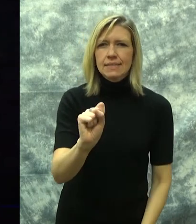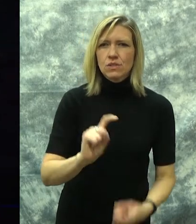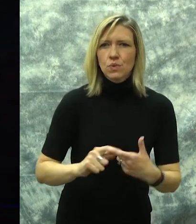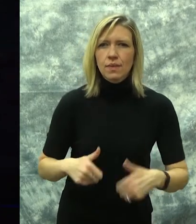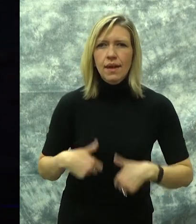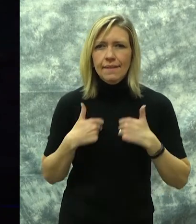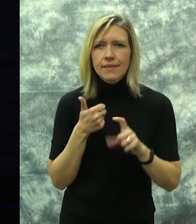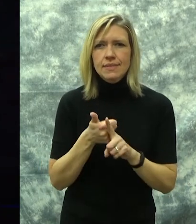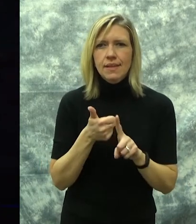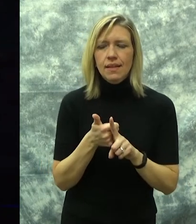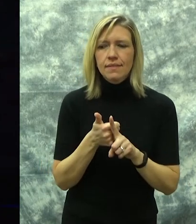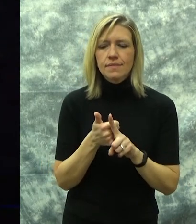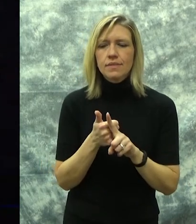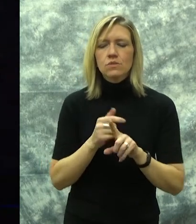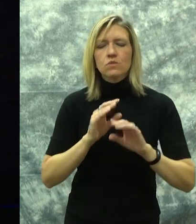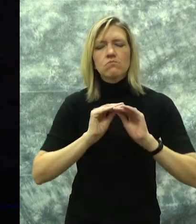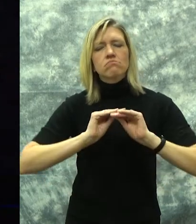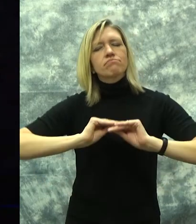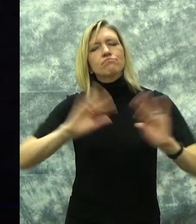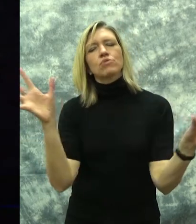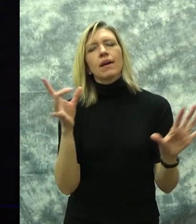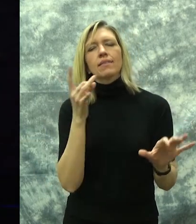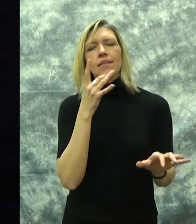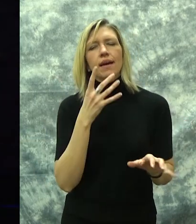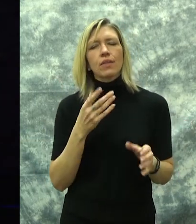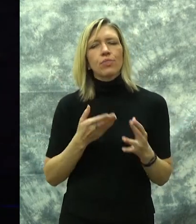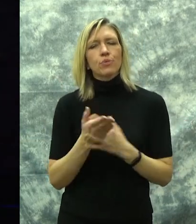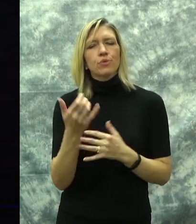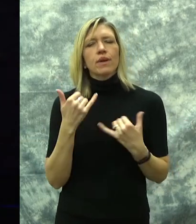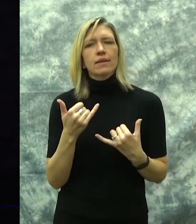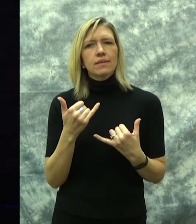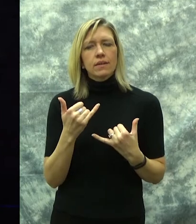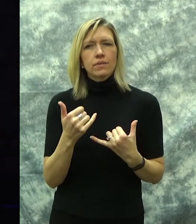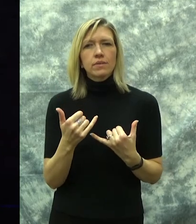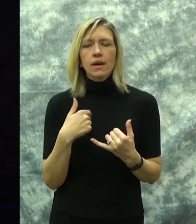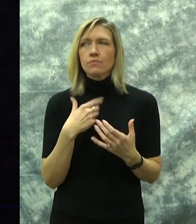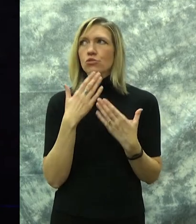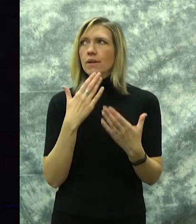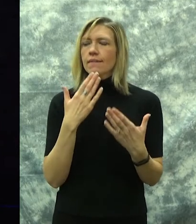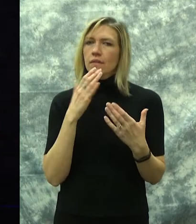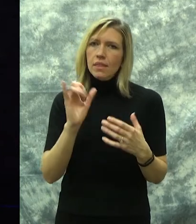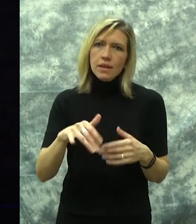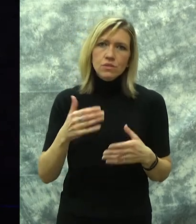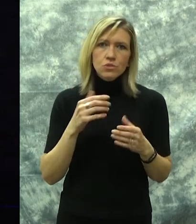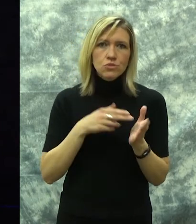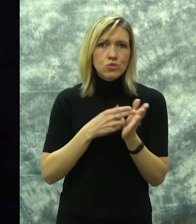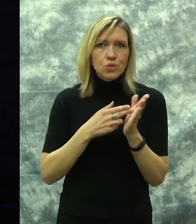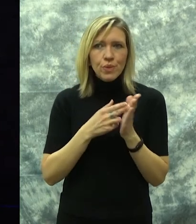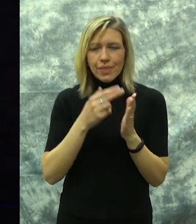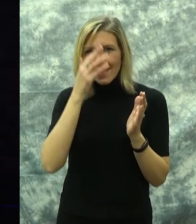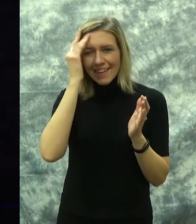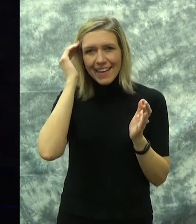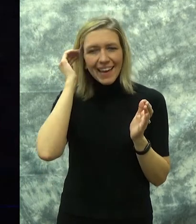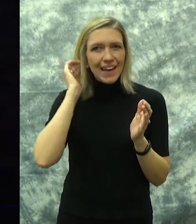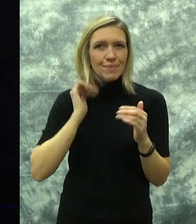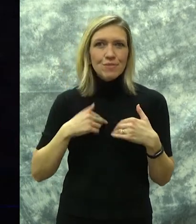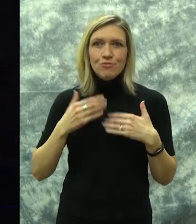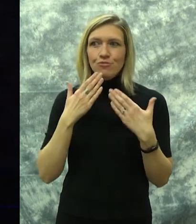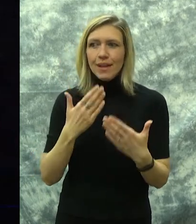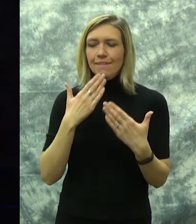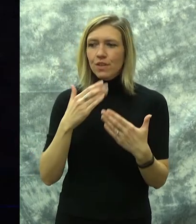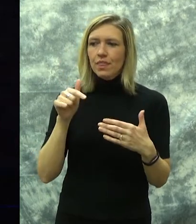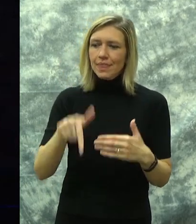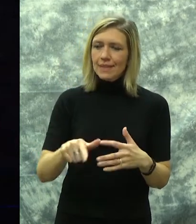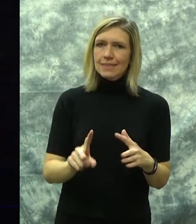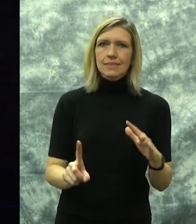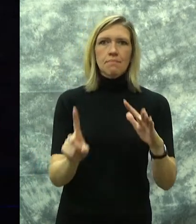shining brightly through us now. I'm so grateful that this is the truth of us, so grateful that this is what is made manifest